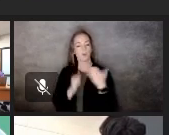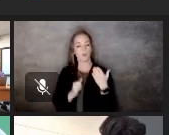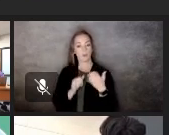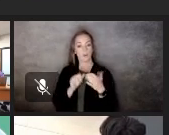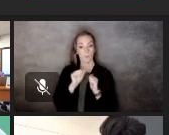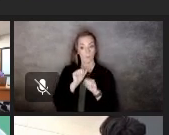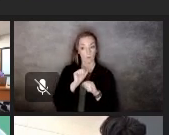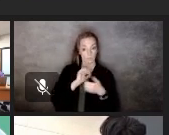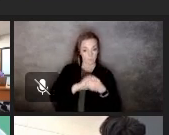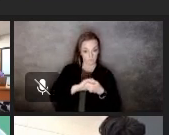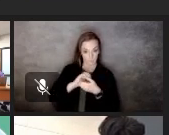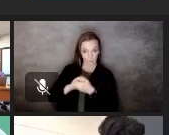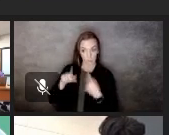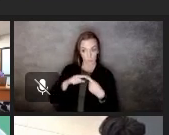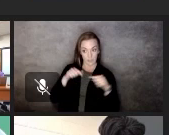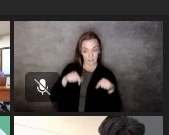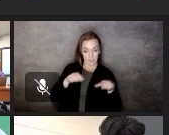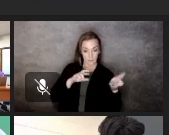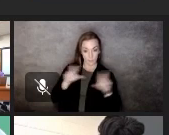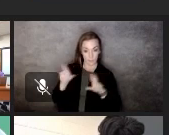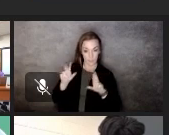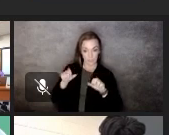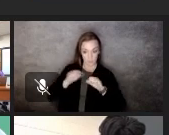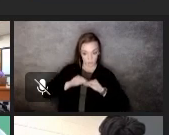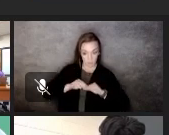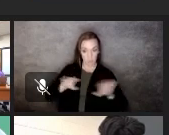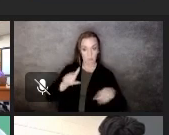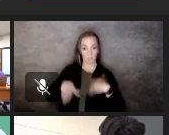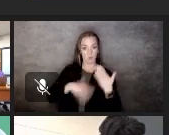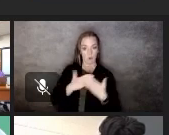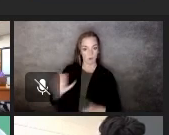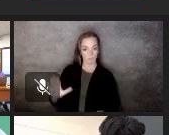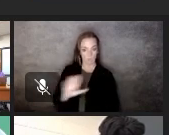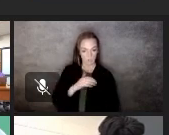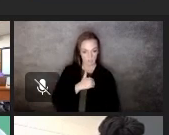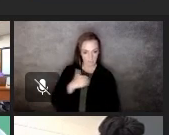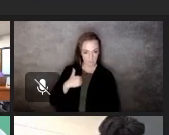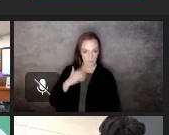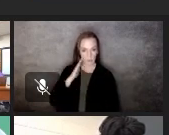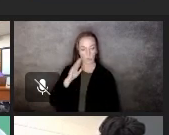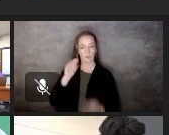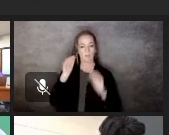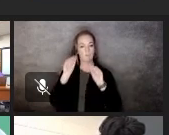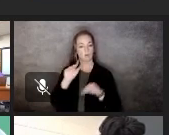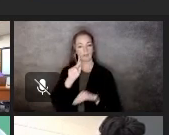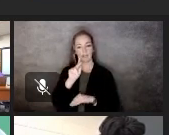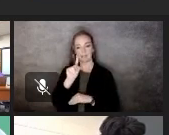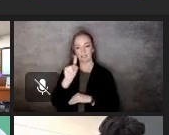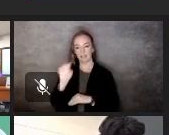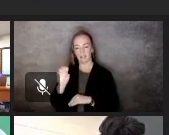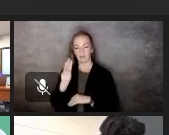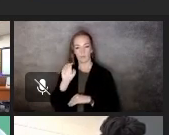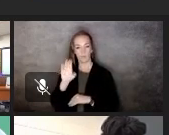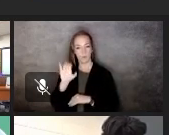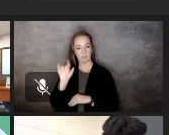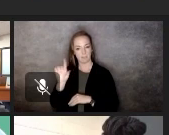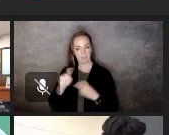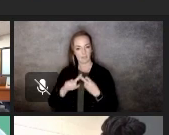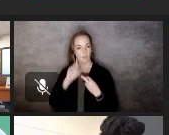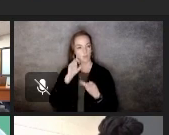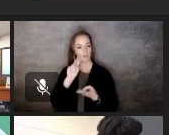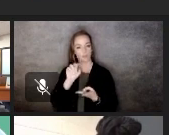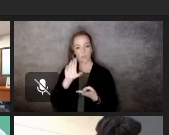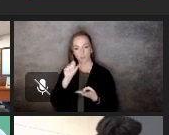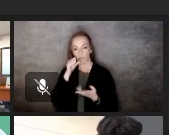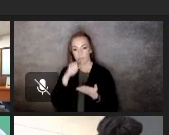push this out to all of your members. It will be on the KDE website. It'll go out through a newsletter. I'm on social media